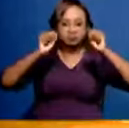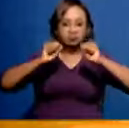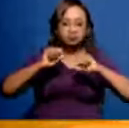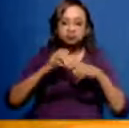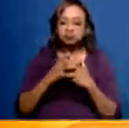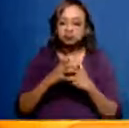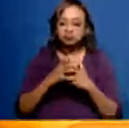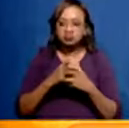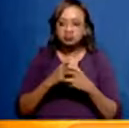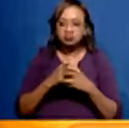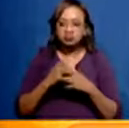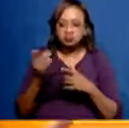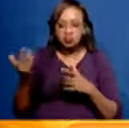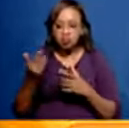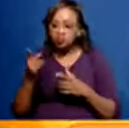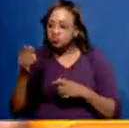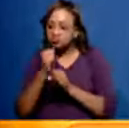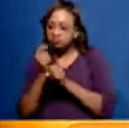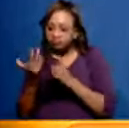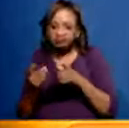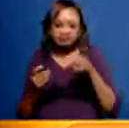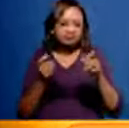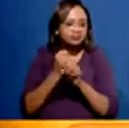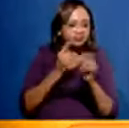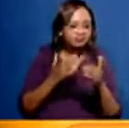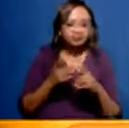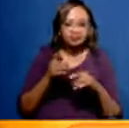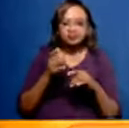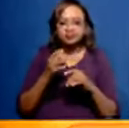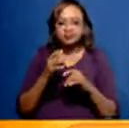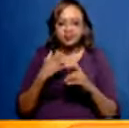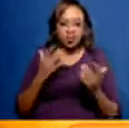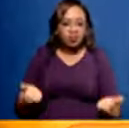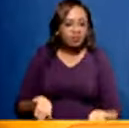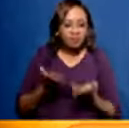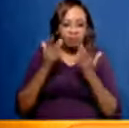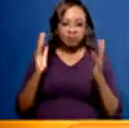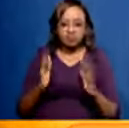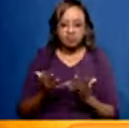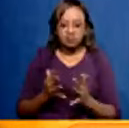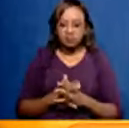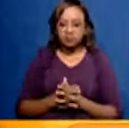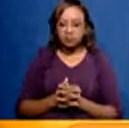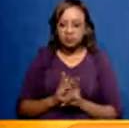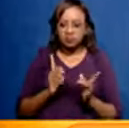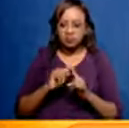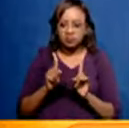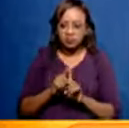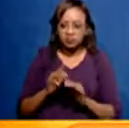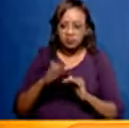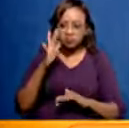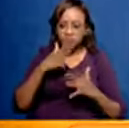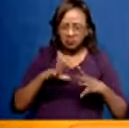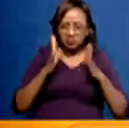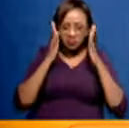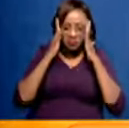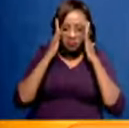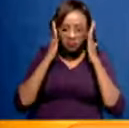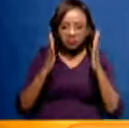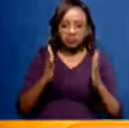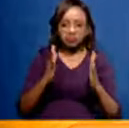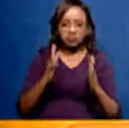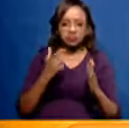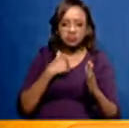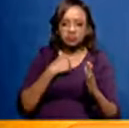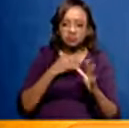collaborate? You do this great, we do this great. There must be synergies somewhere. At the same time, it also keeps us more focused. What are we good at? There